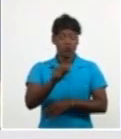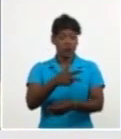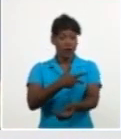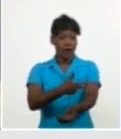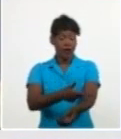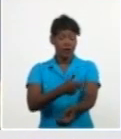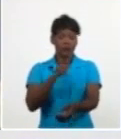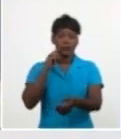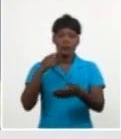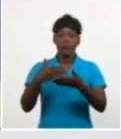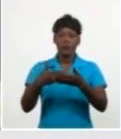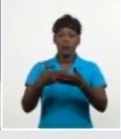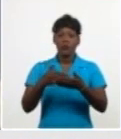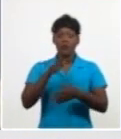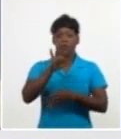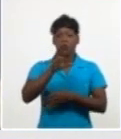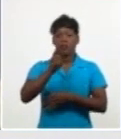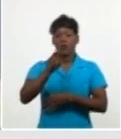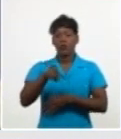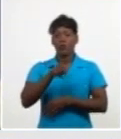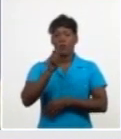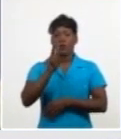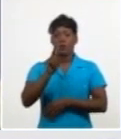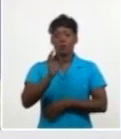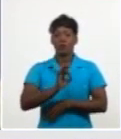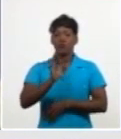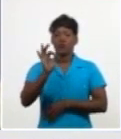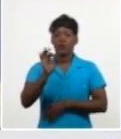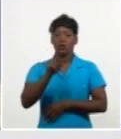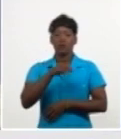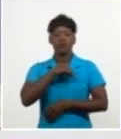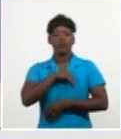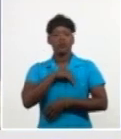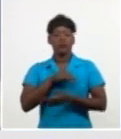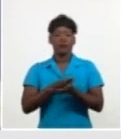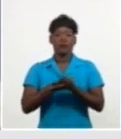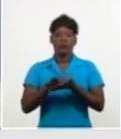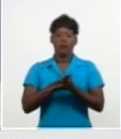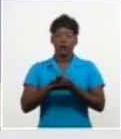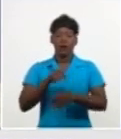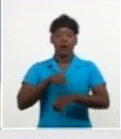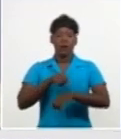53.2% have been asymptomatic at the moment of the diagnosis.